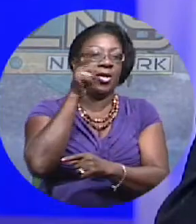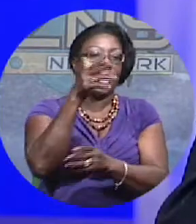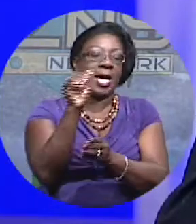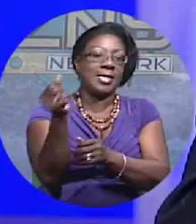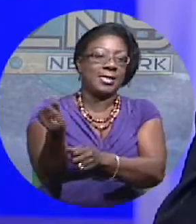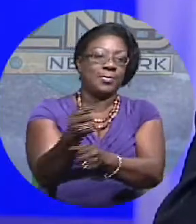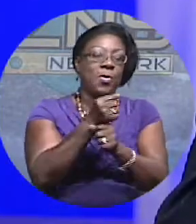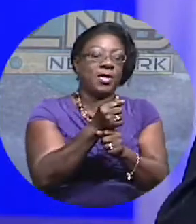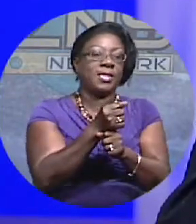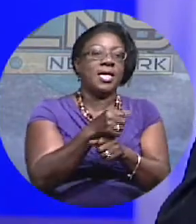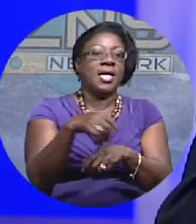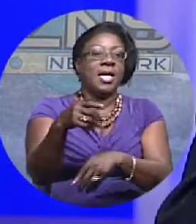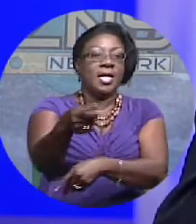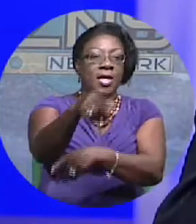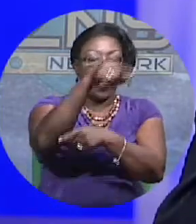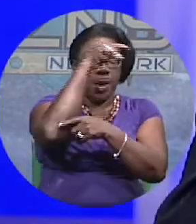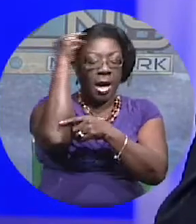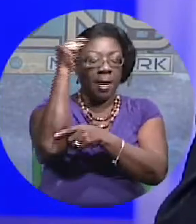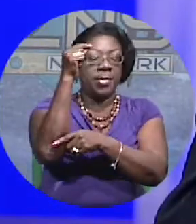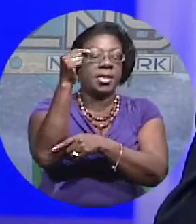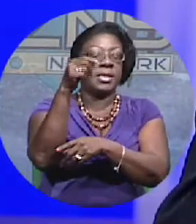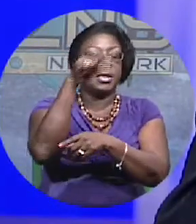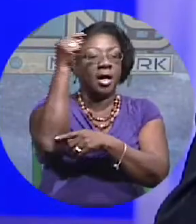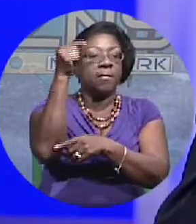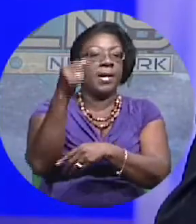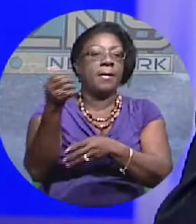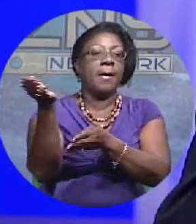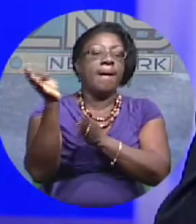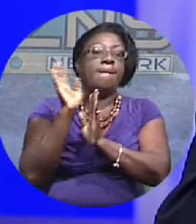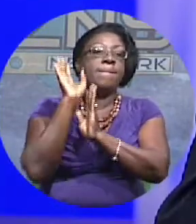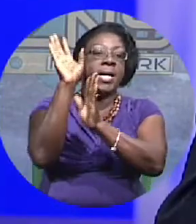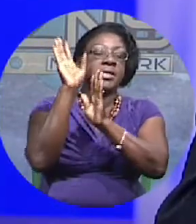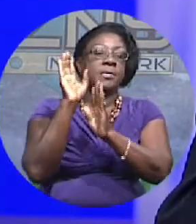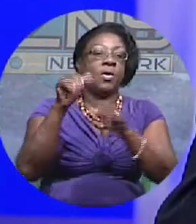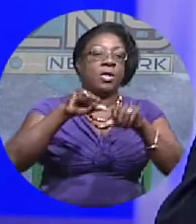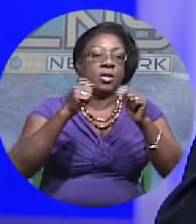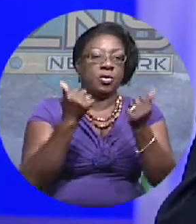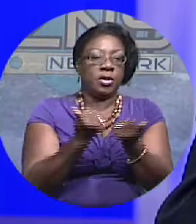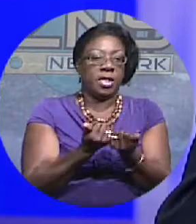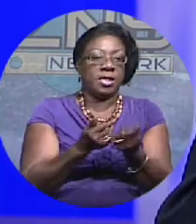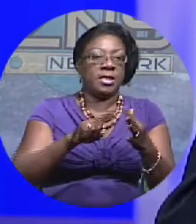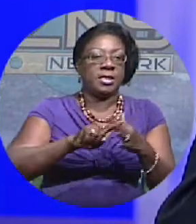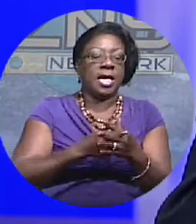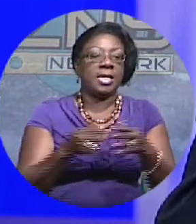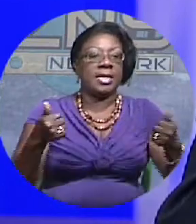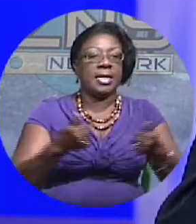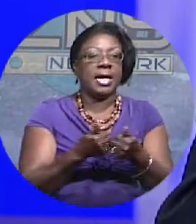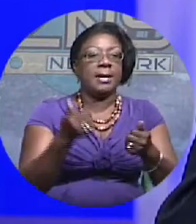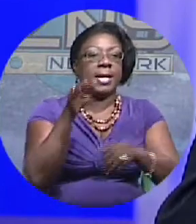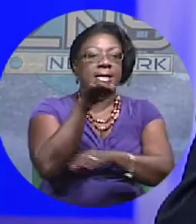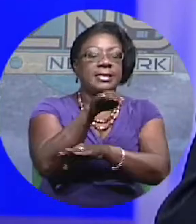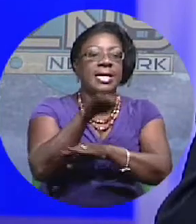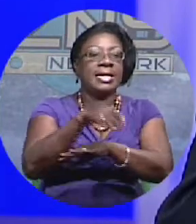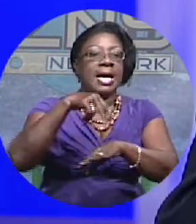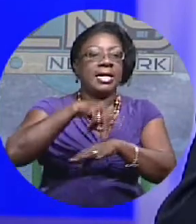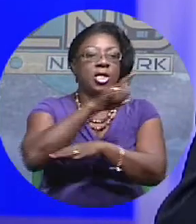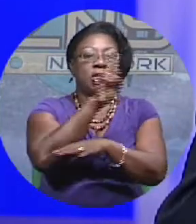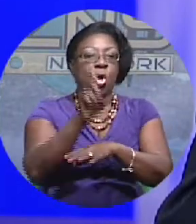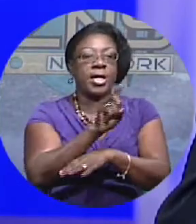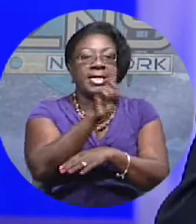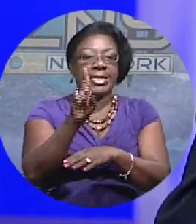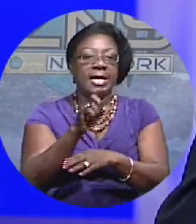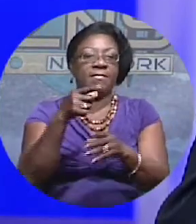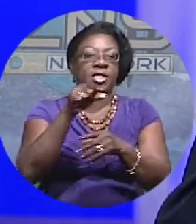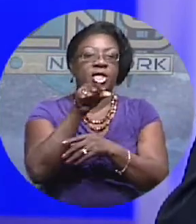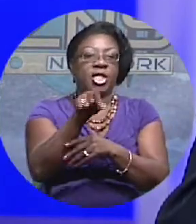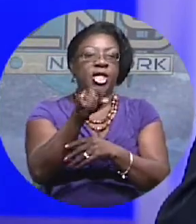Bahamas Government Departmental Basketball Association tipped off its best of 3 first-round playoffs last night at the Donald Davis Gym. Jonathan Benson